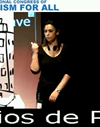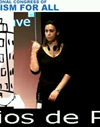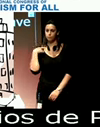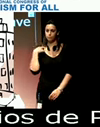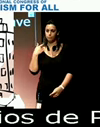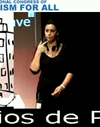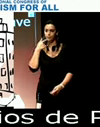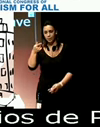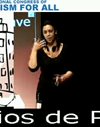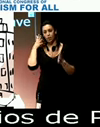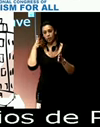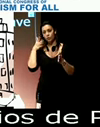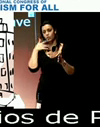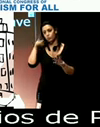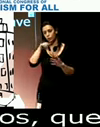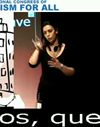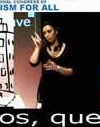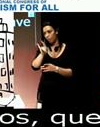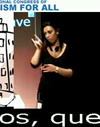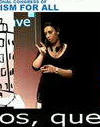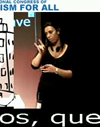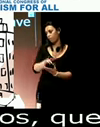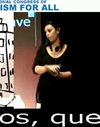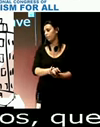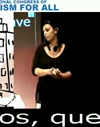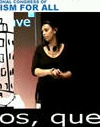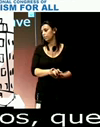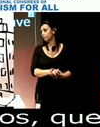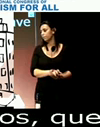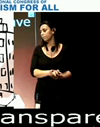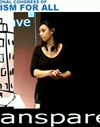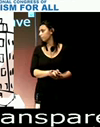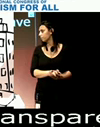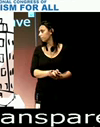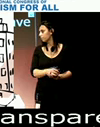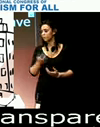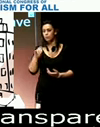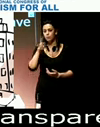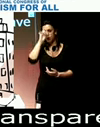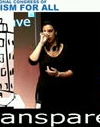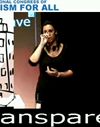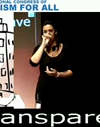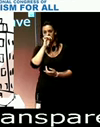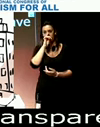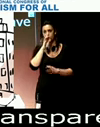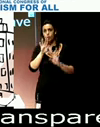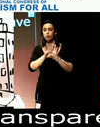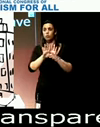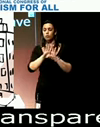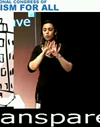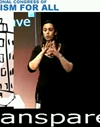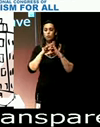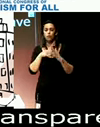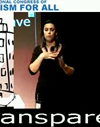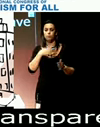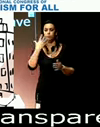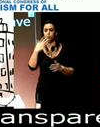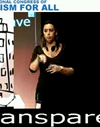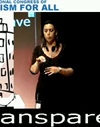Okay, that was the invitation to download the app from Google Play. It